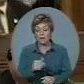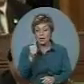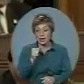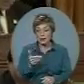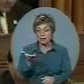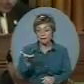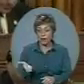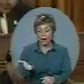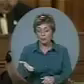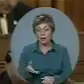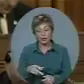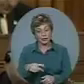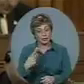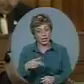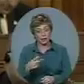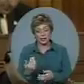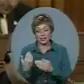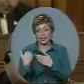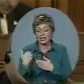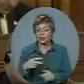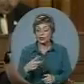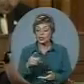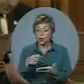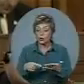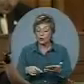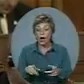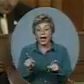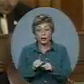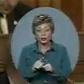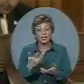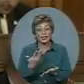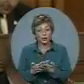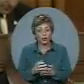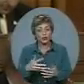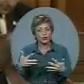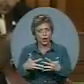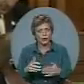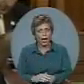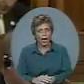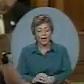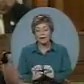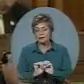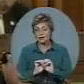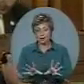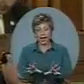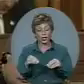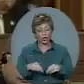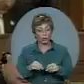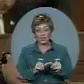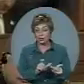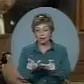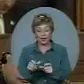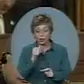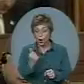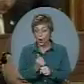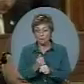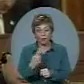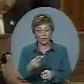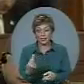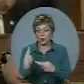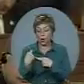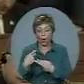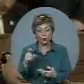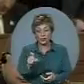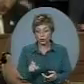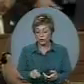that this Minister of Defense failed to this duty, even though he has been briefed on this many often. So